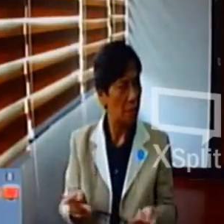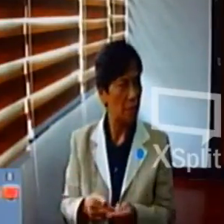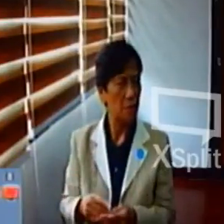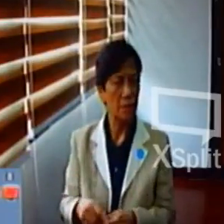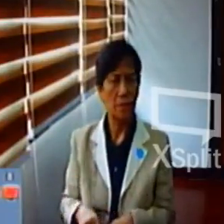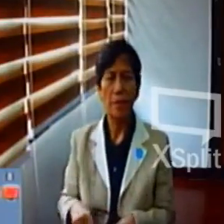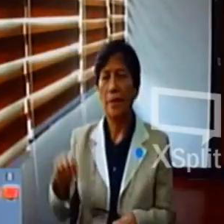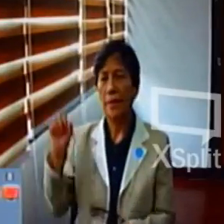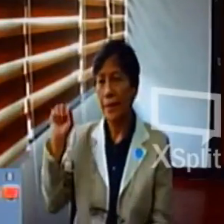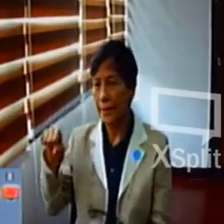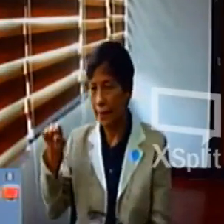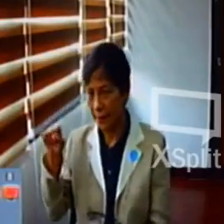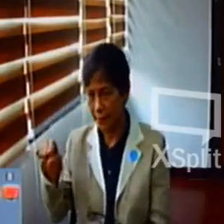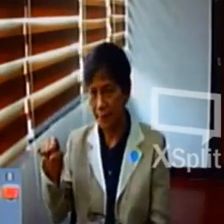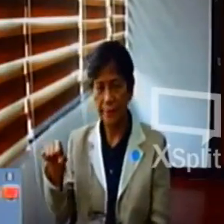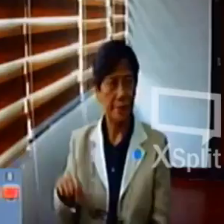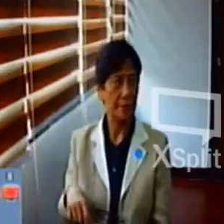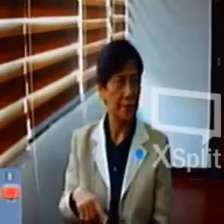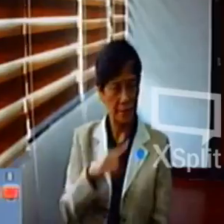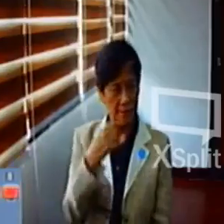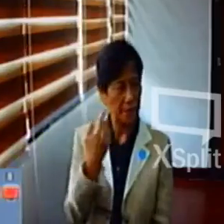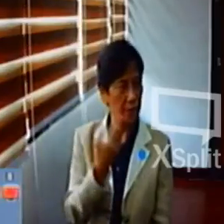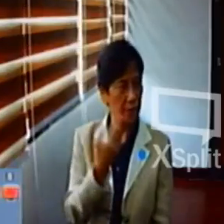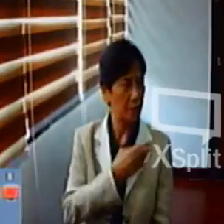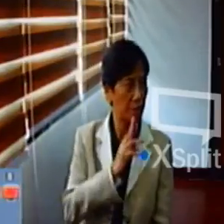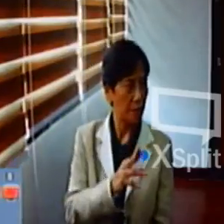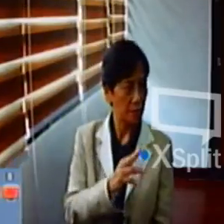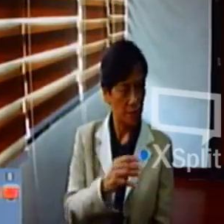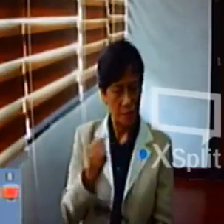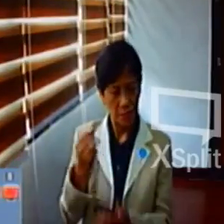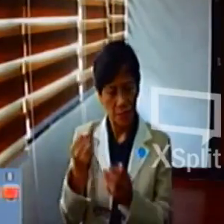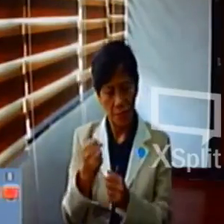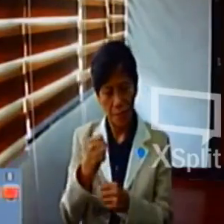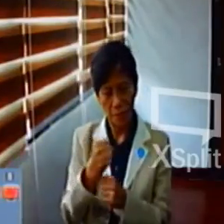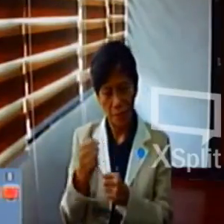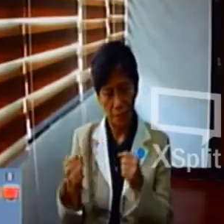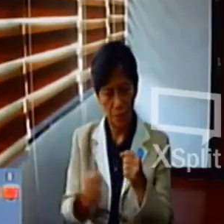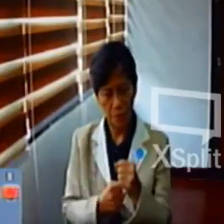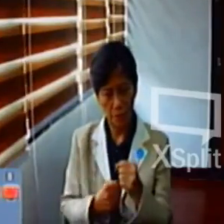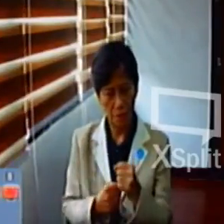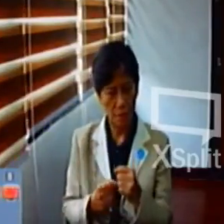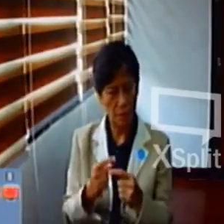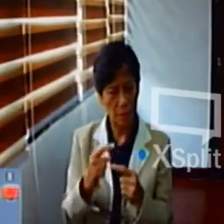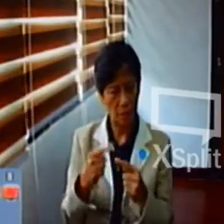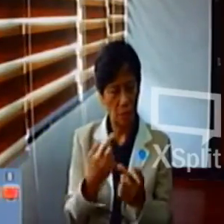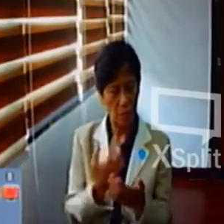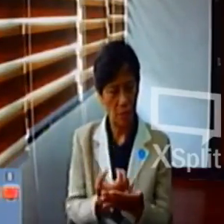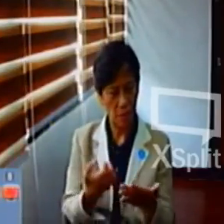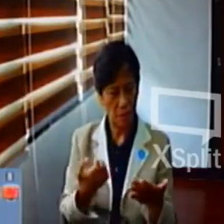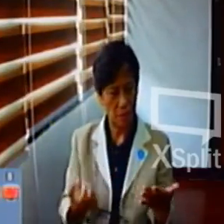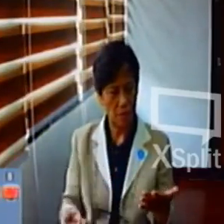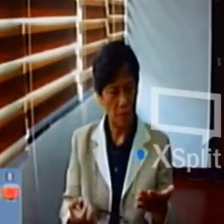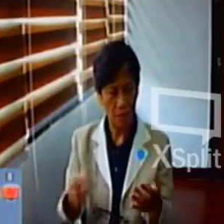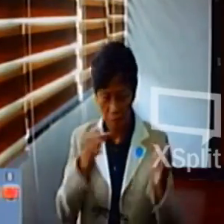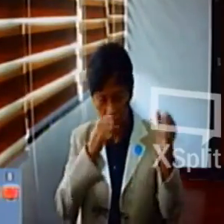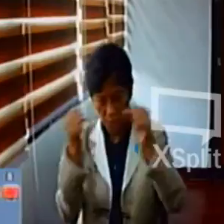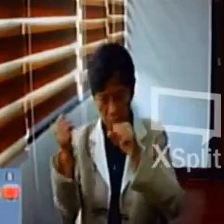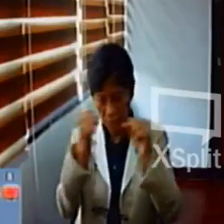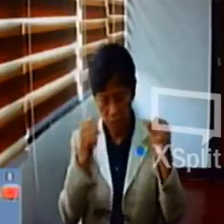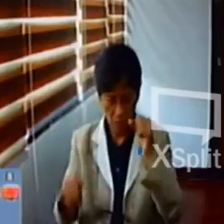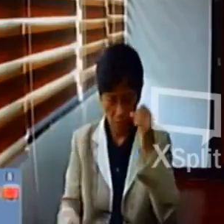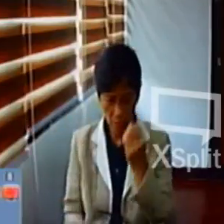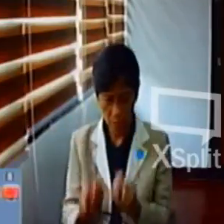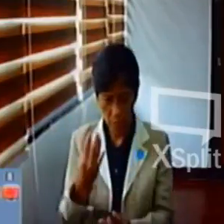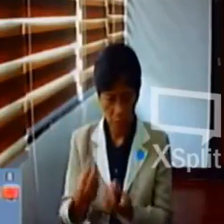Yes, ma'am. It's because we're subjected to already to the elements, storm surges, typhoons,